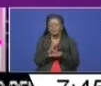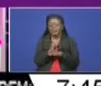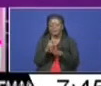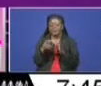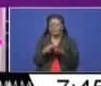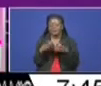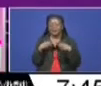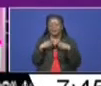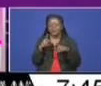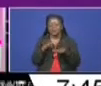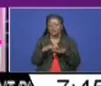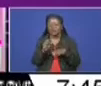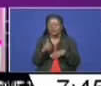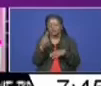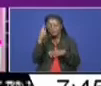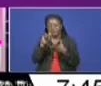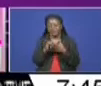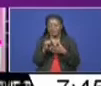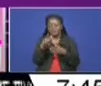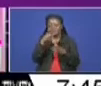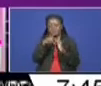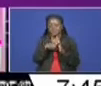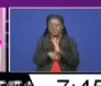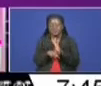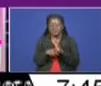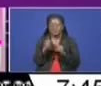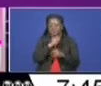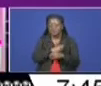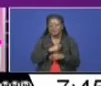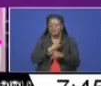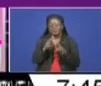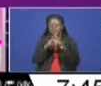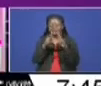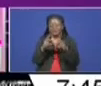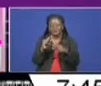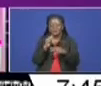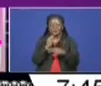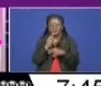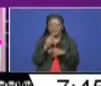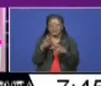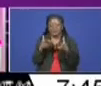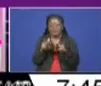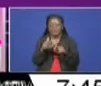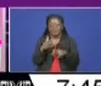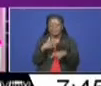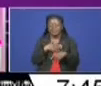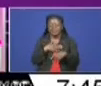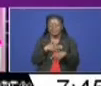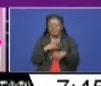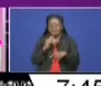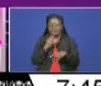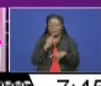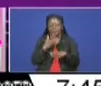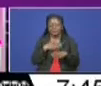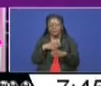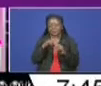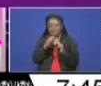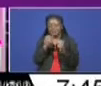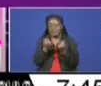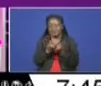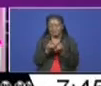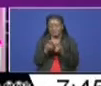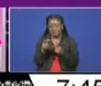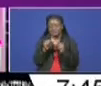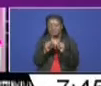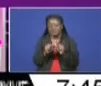others, and for that, I am deeply sorry. I'm extremely disappointed that I've let my team down. He went on to continue to say